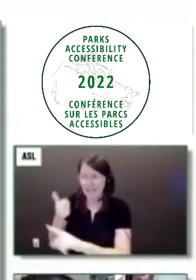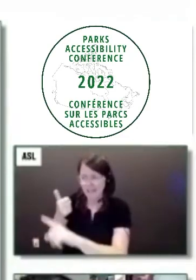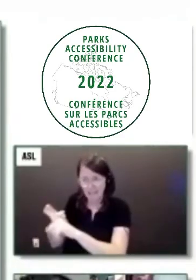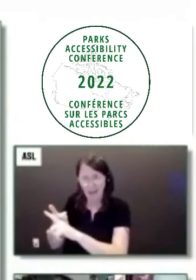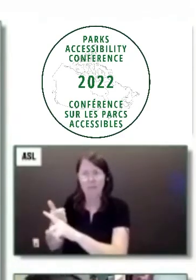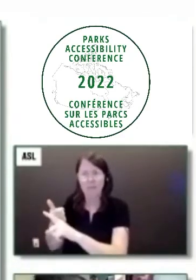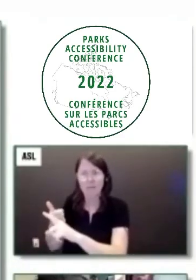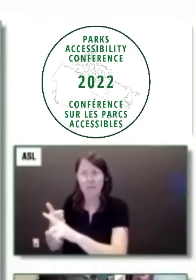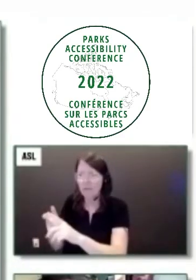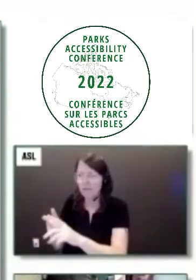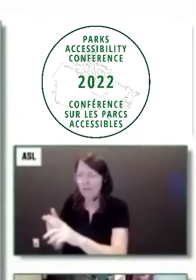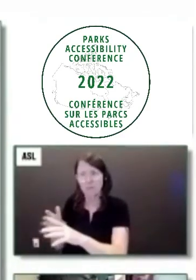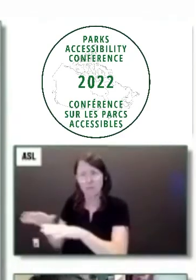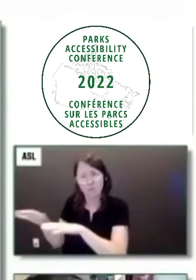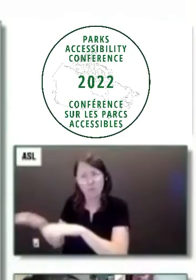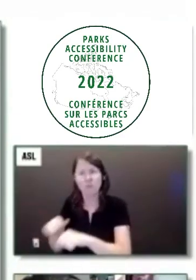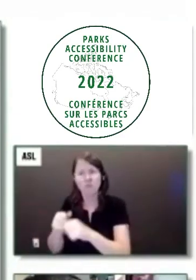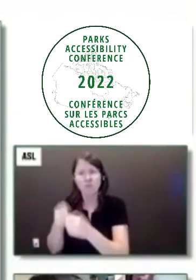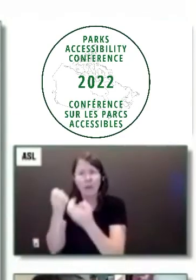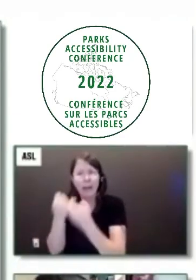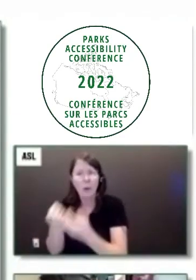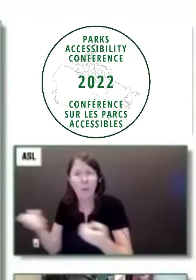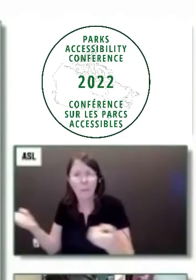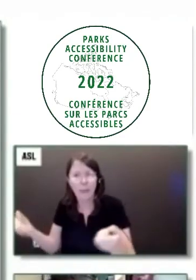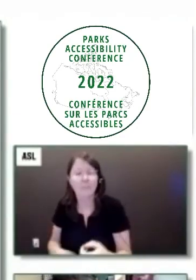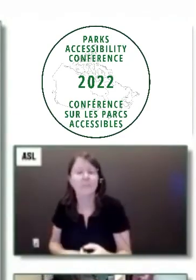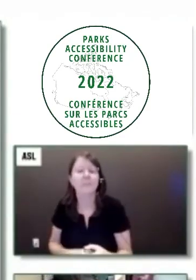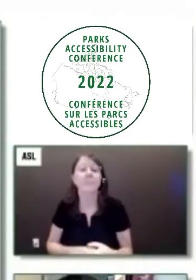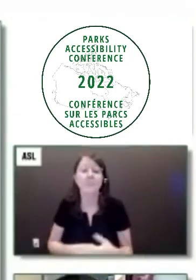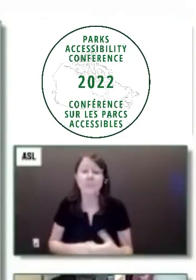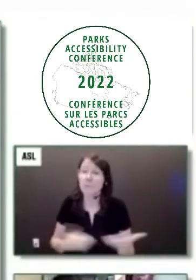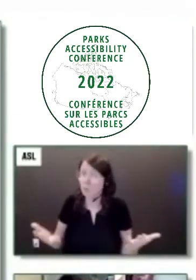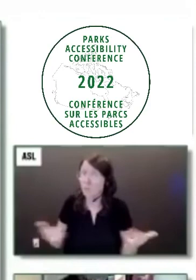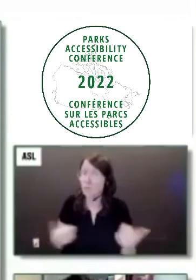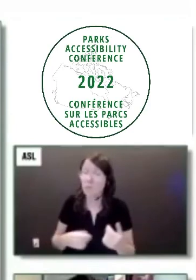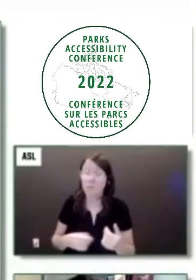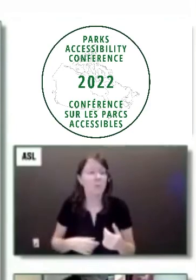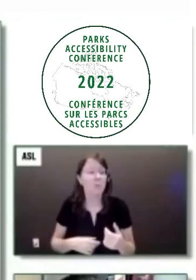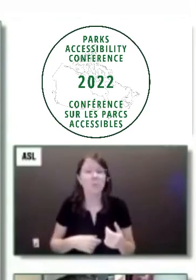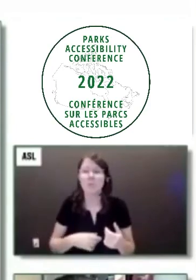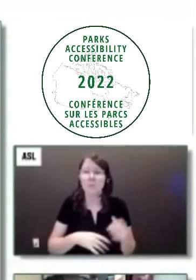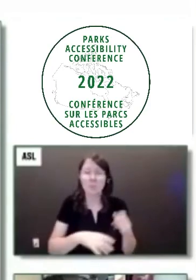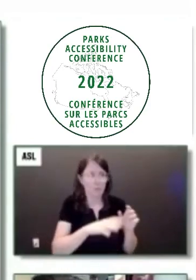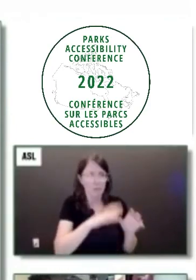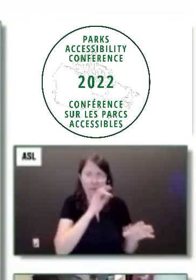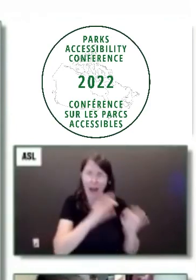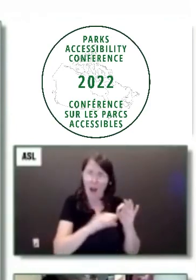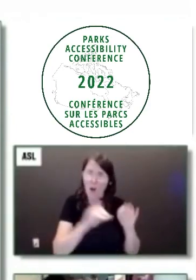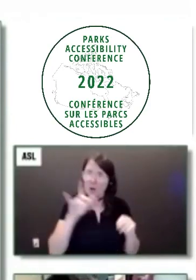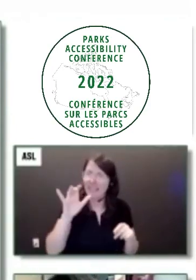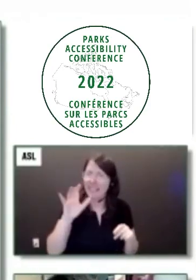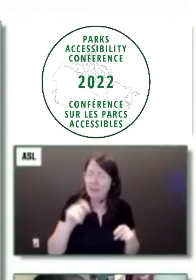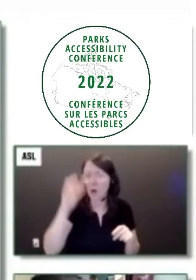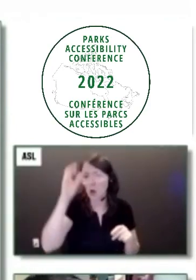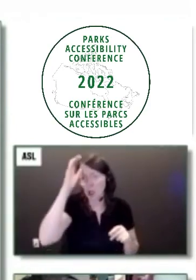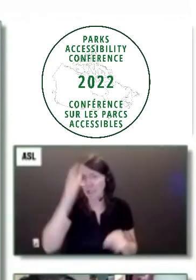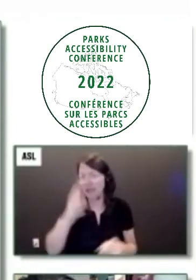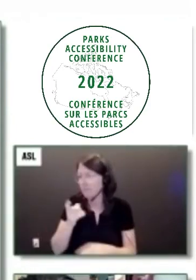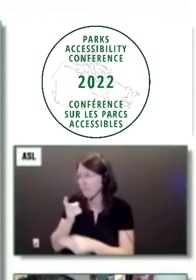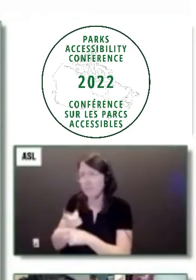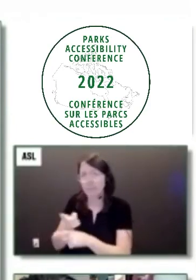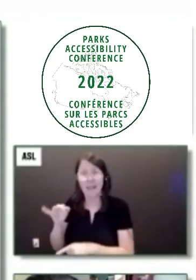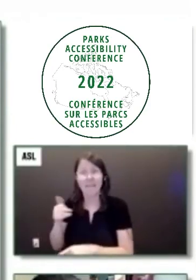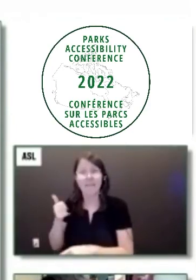it acknowledges, is that there's a capacity for benefit to having personal challenge, growth, and empowerment through being